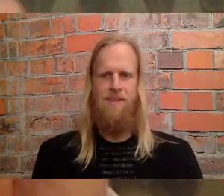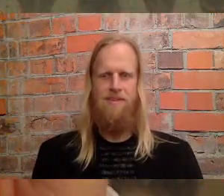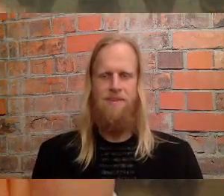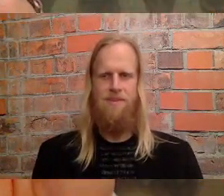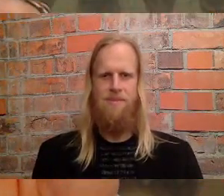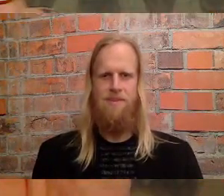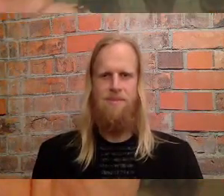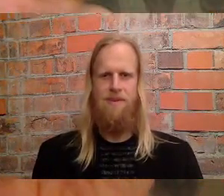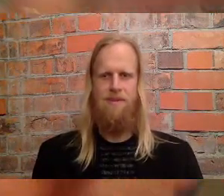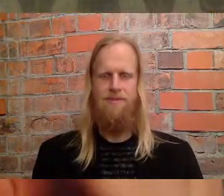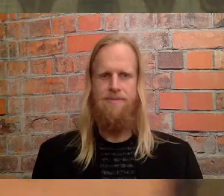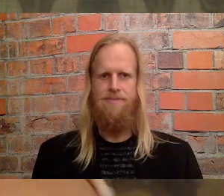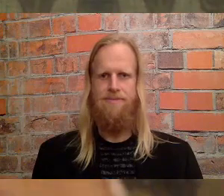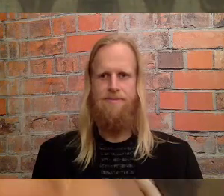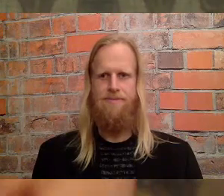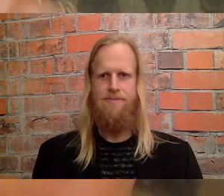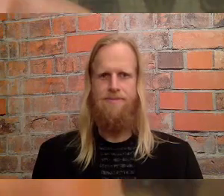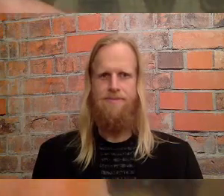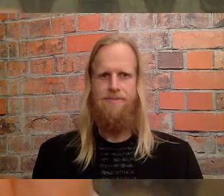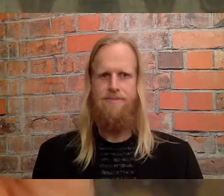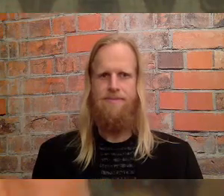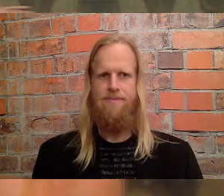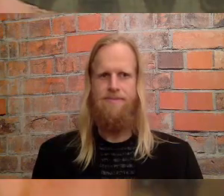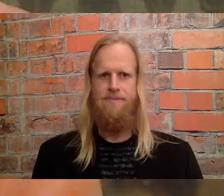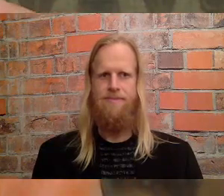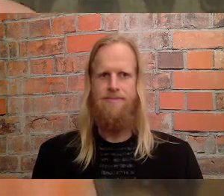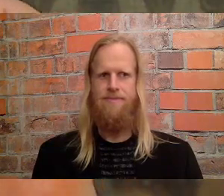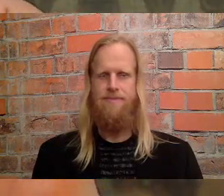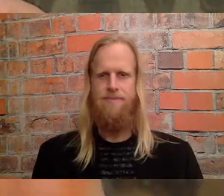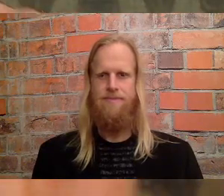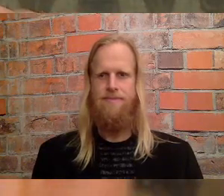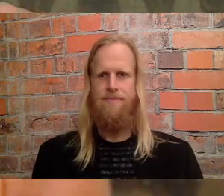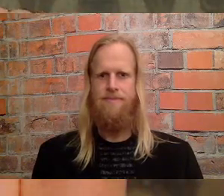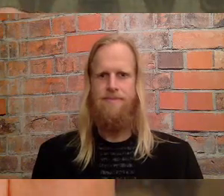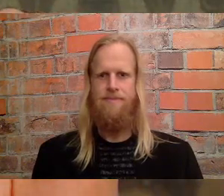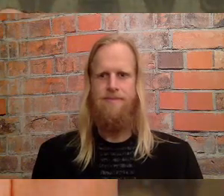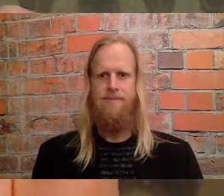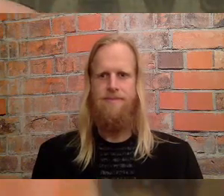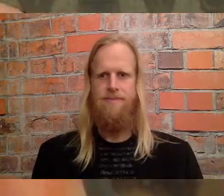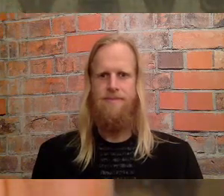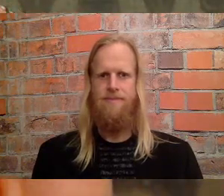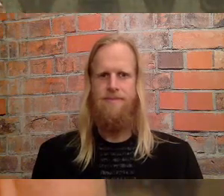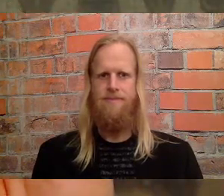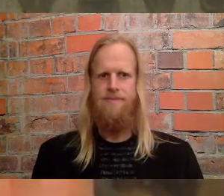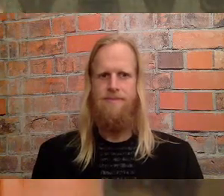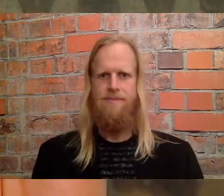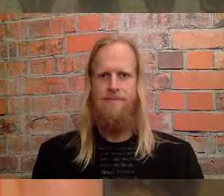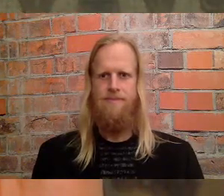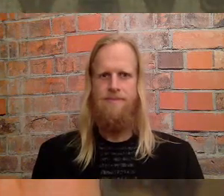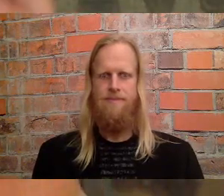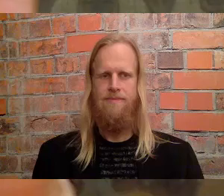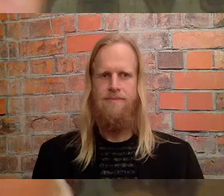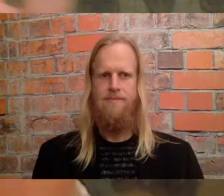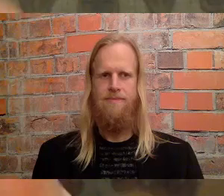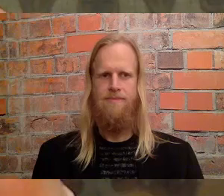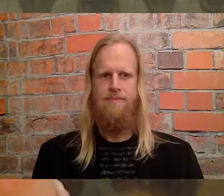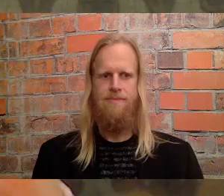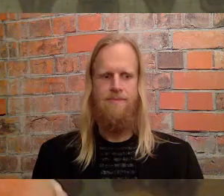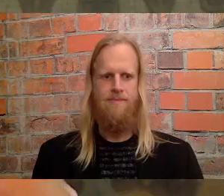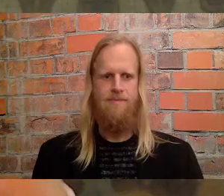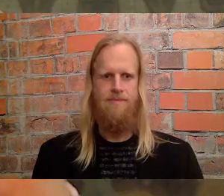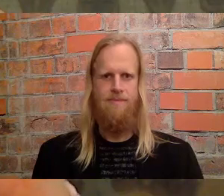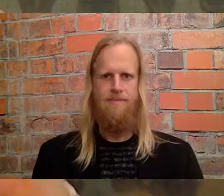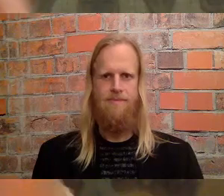So that will be the issue, something around that. You'll get to state what that is for yourself. The core causes questions only